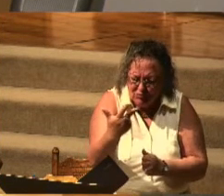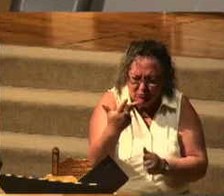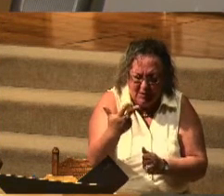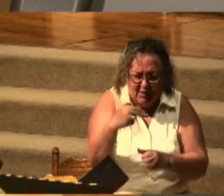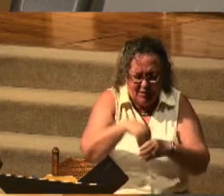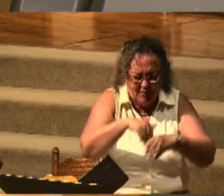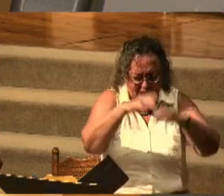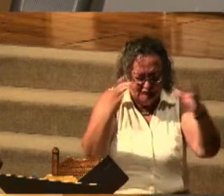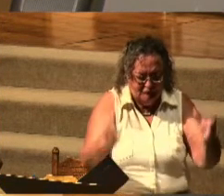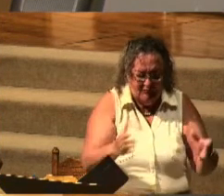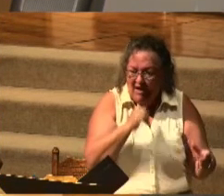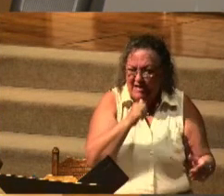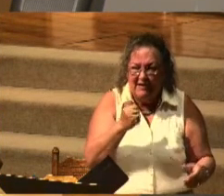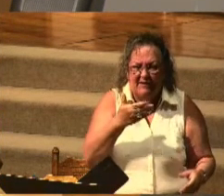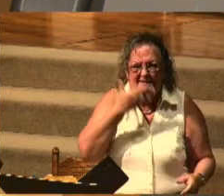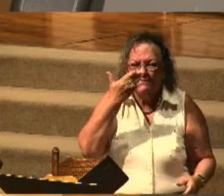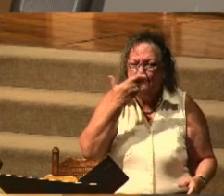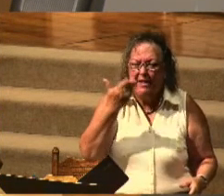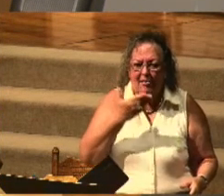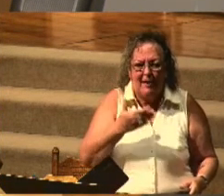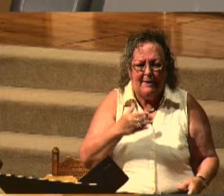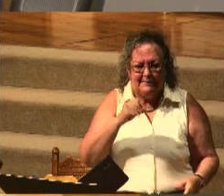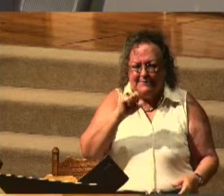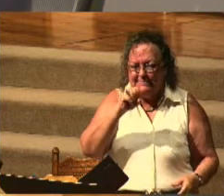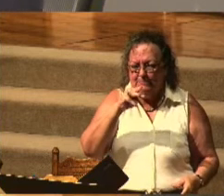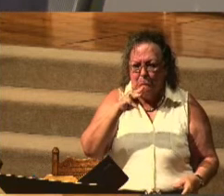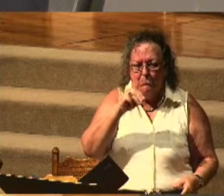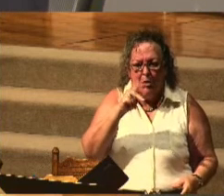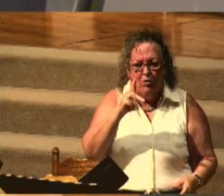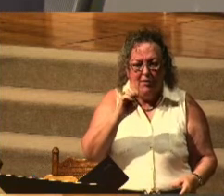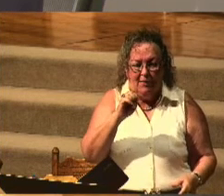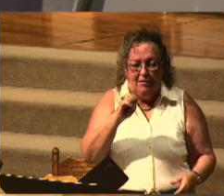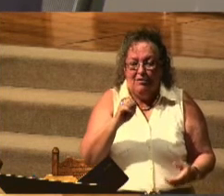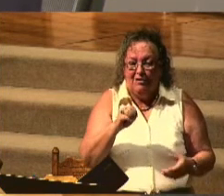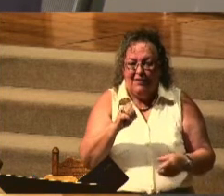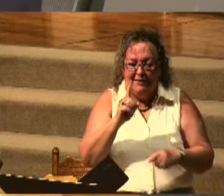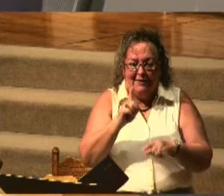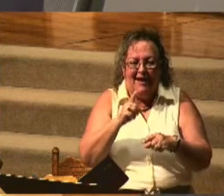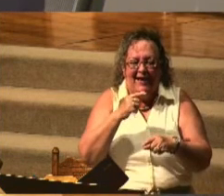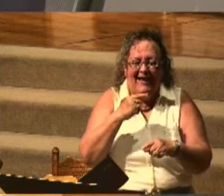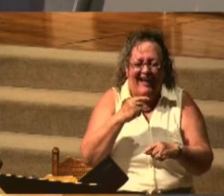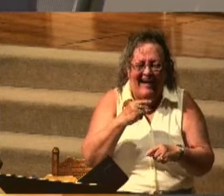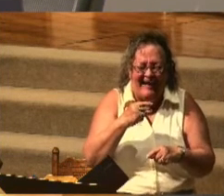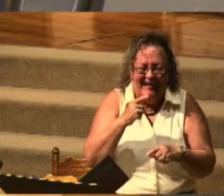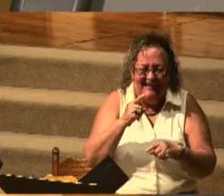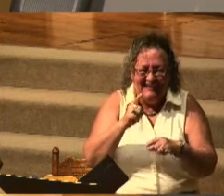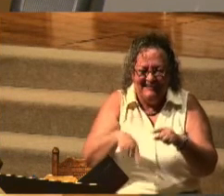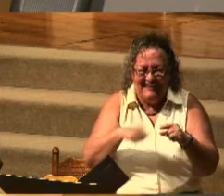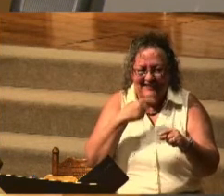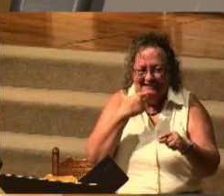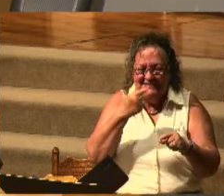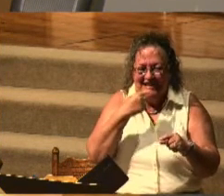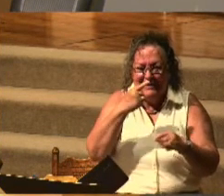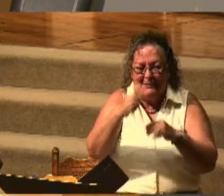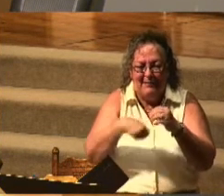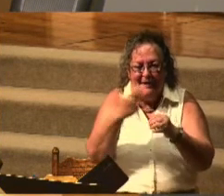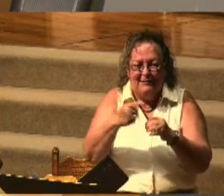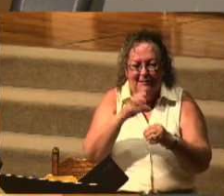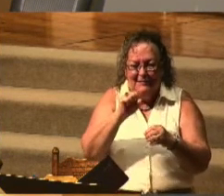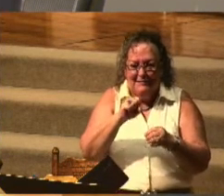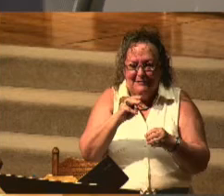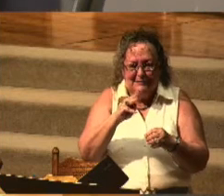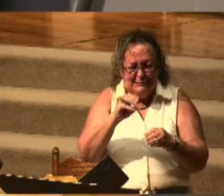They didn't even smell like smoke. You can't say that about a lot of Baptists, can you? Some of them do smell like